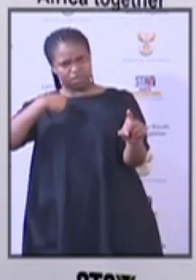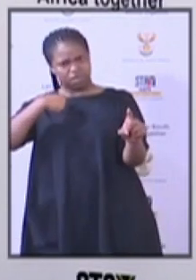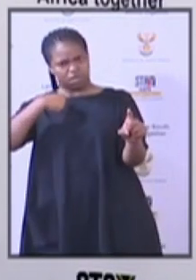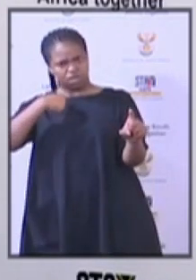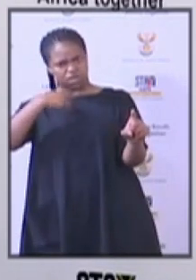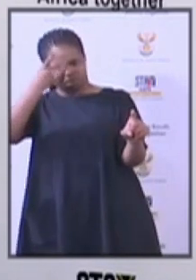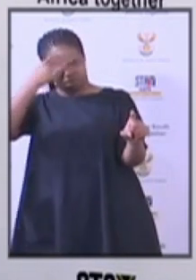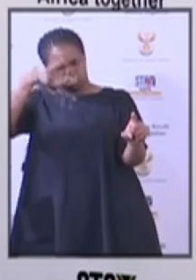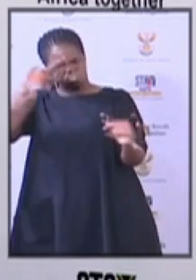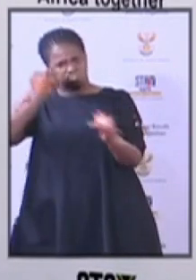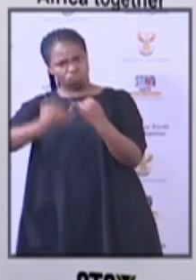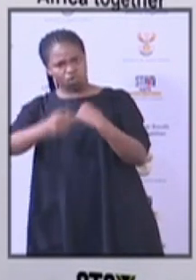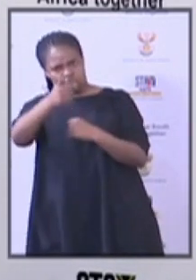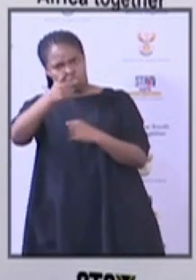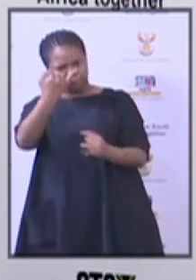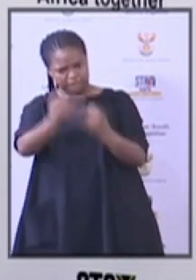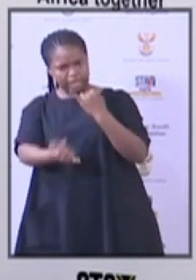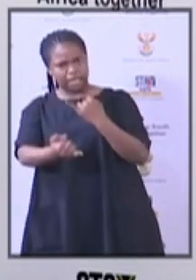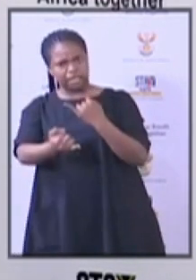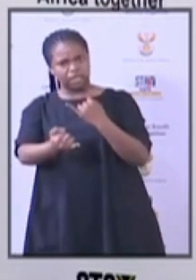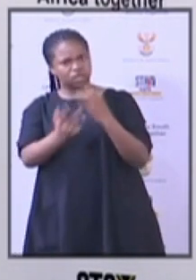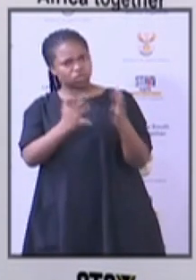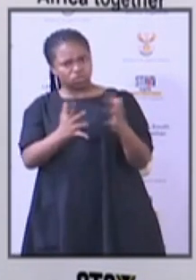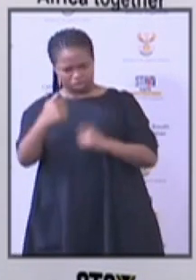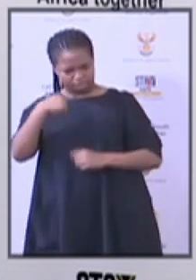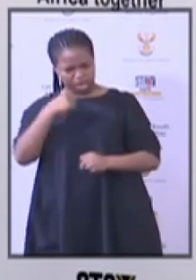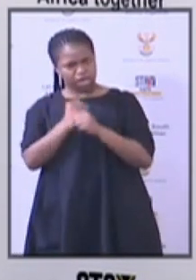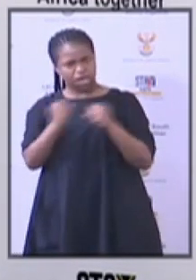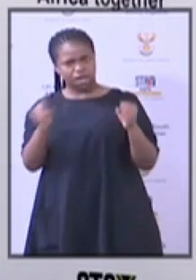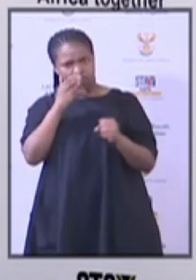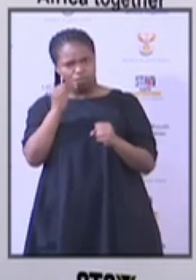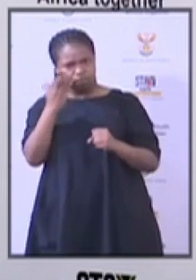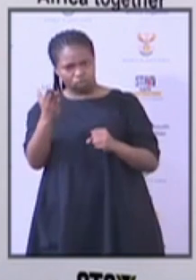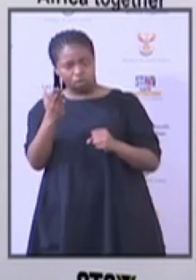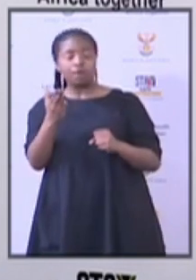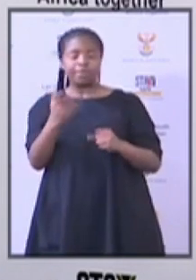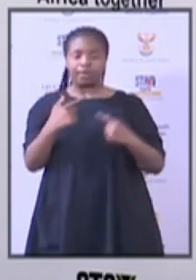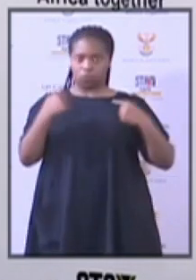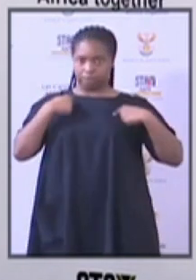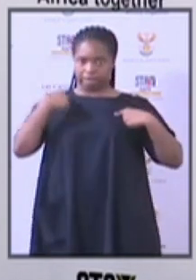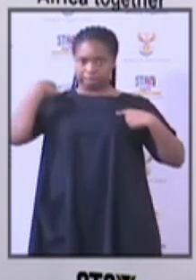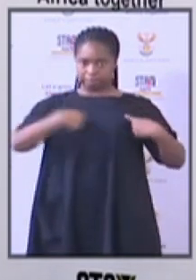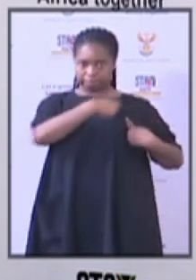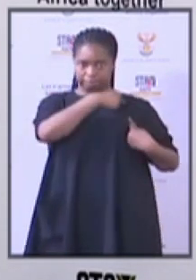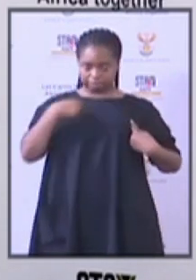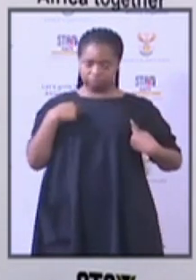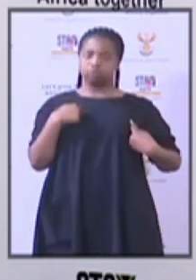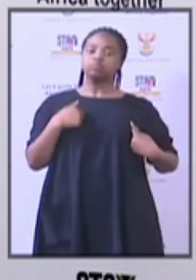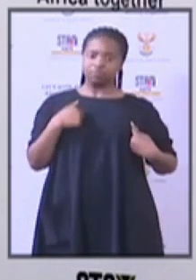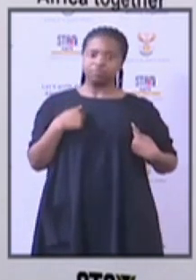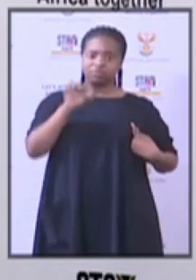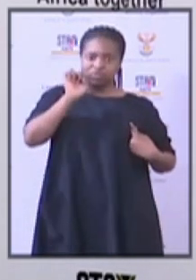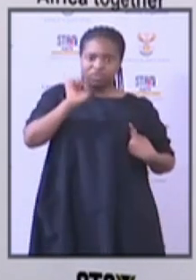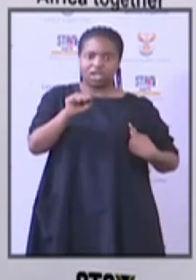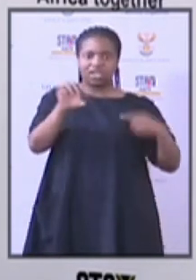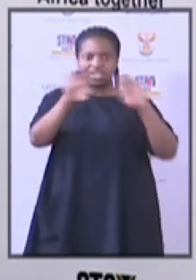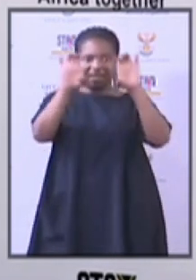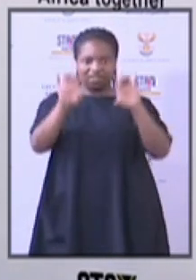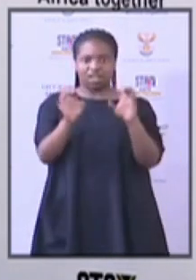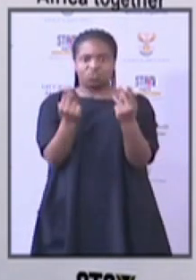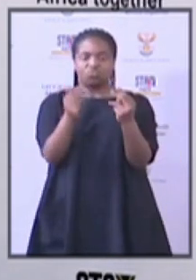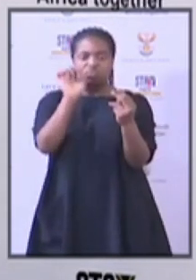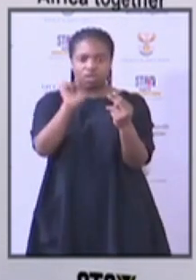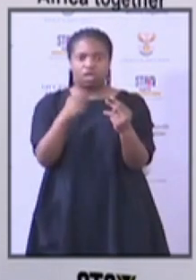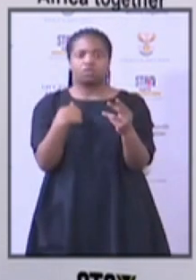this information. You made a mistake here. This is not what I gave you. I want you to correct it. That's called rectification. They are